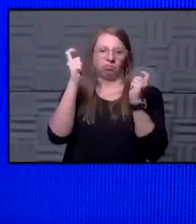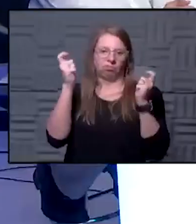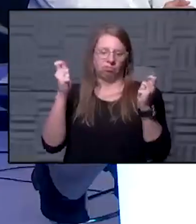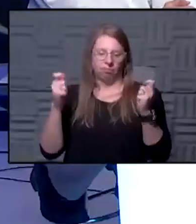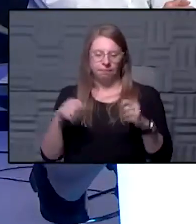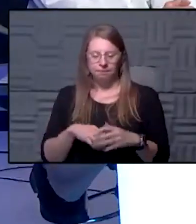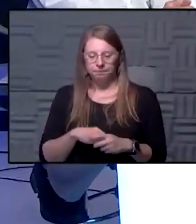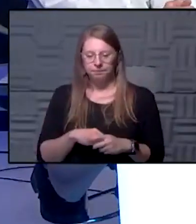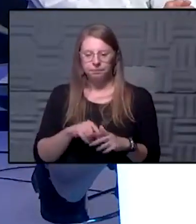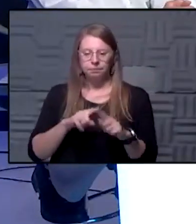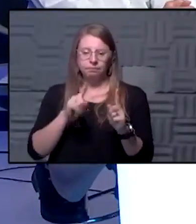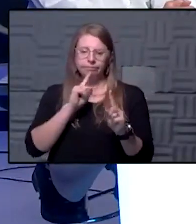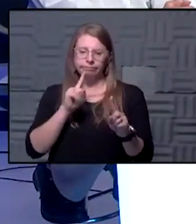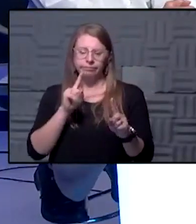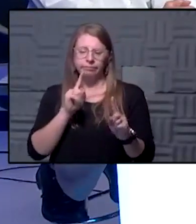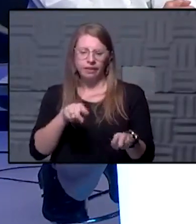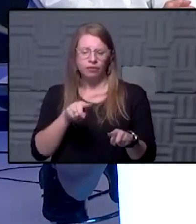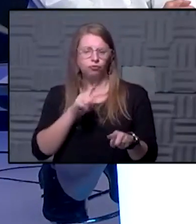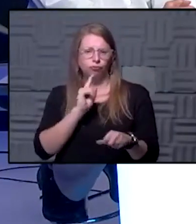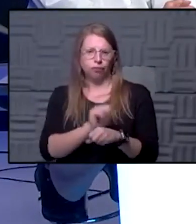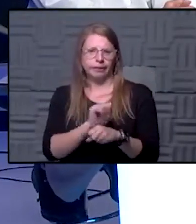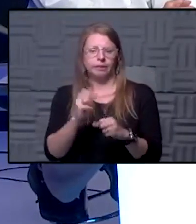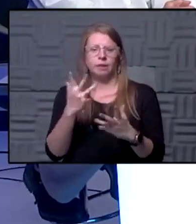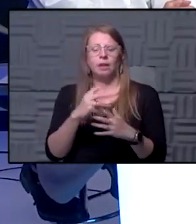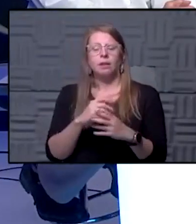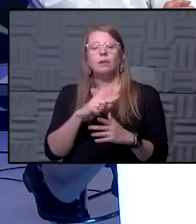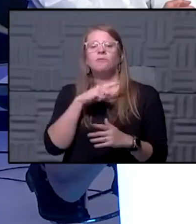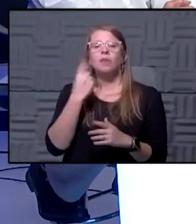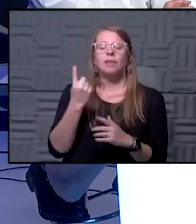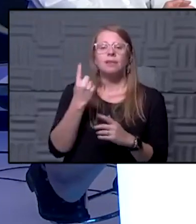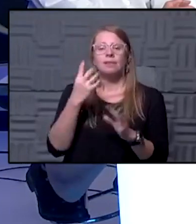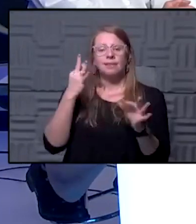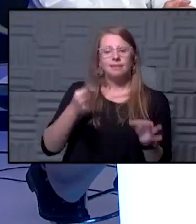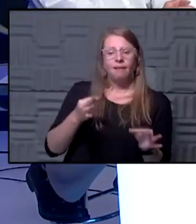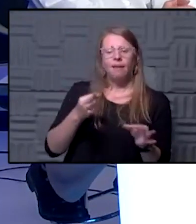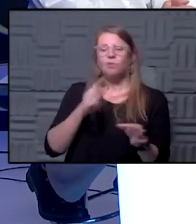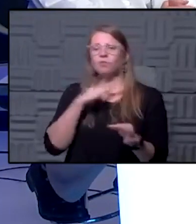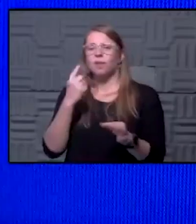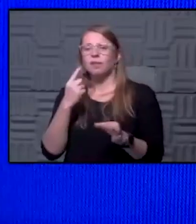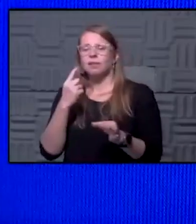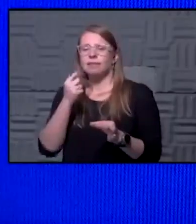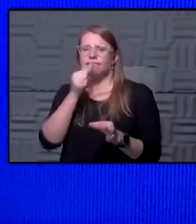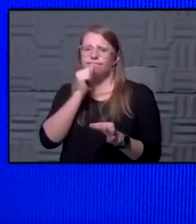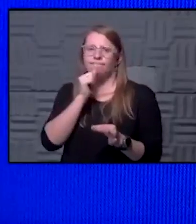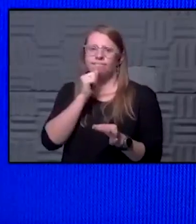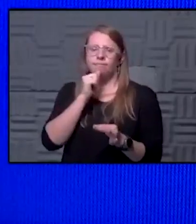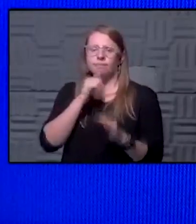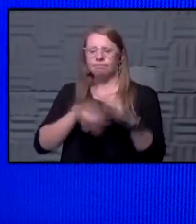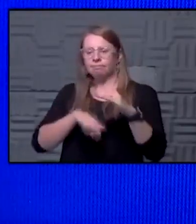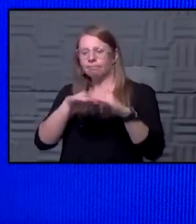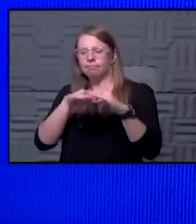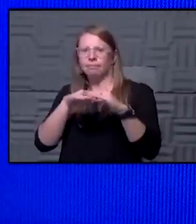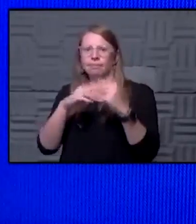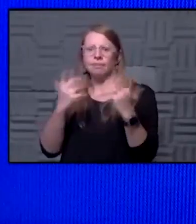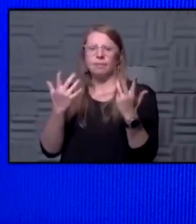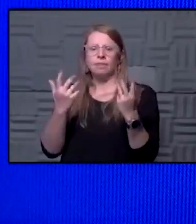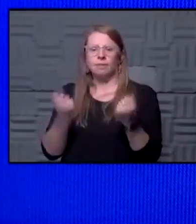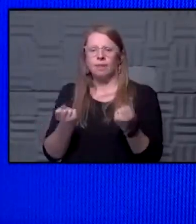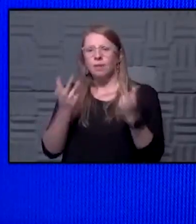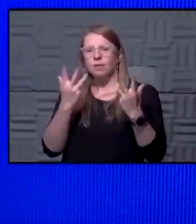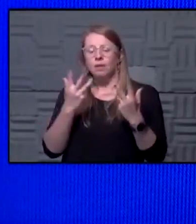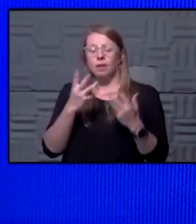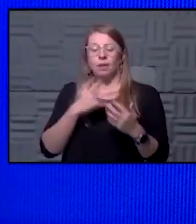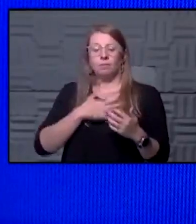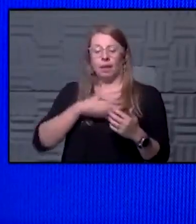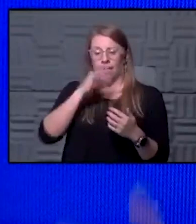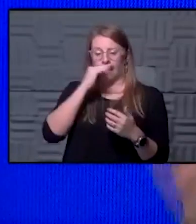Hawk, is that we all have to decide what our risks are, what our risk tolerance is. You know, I see my kids, and my